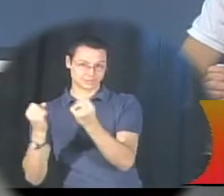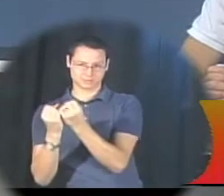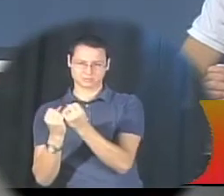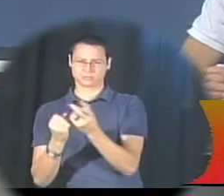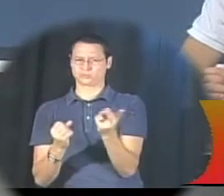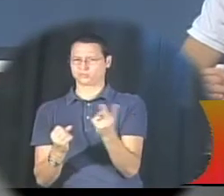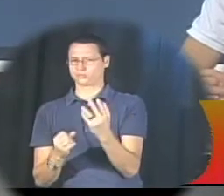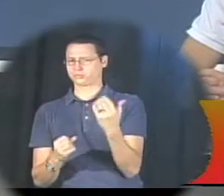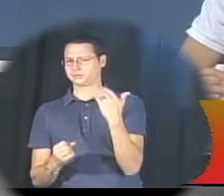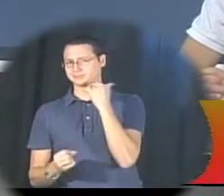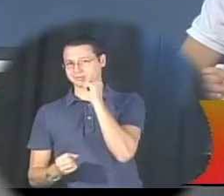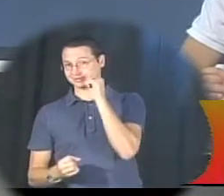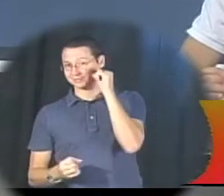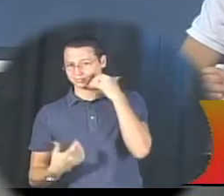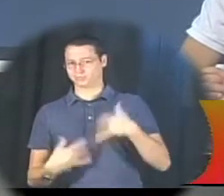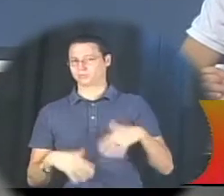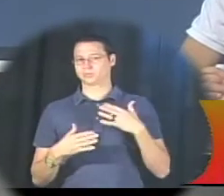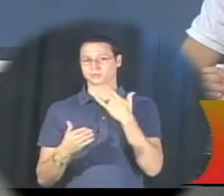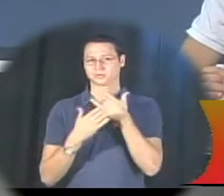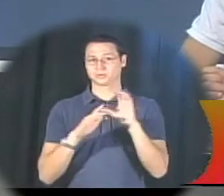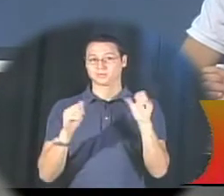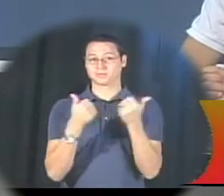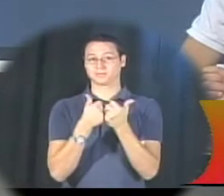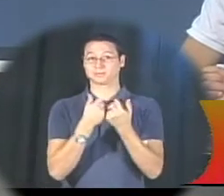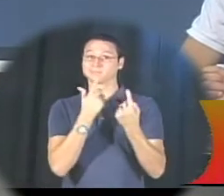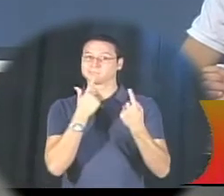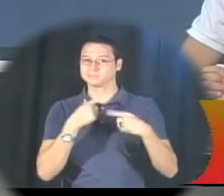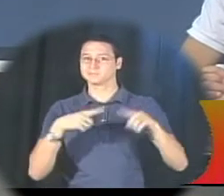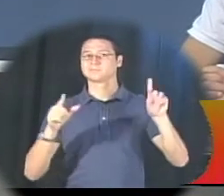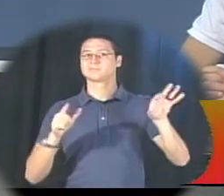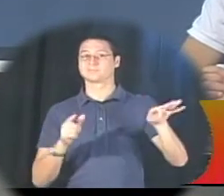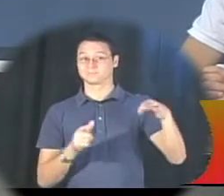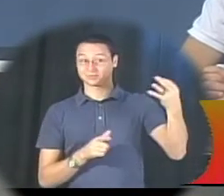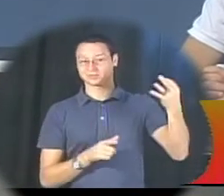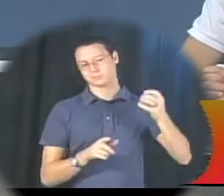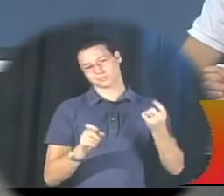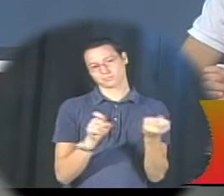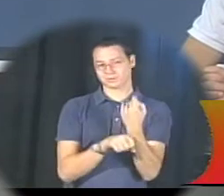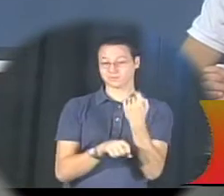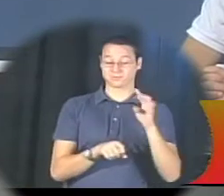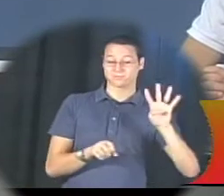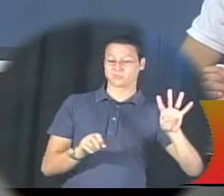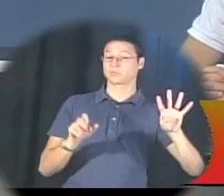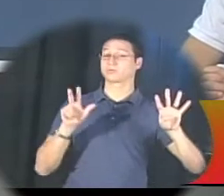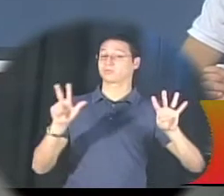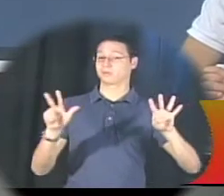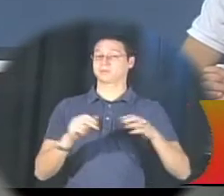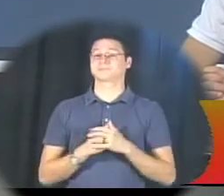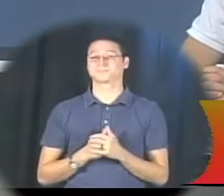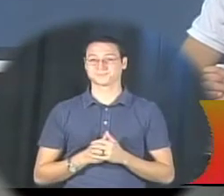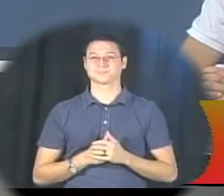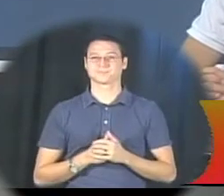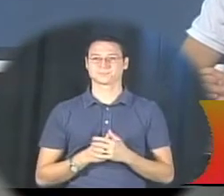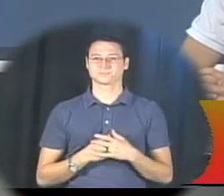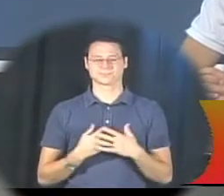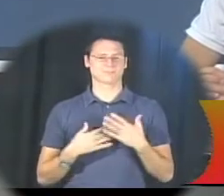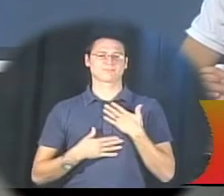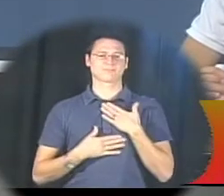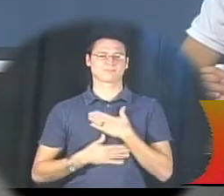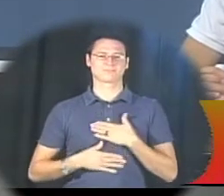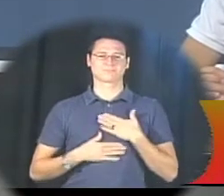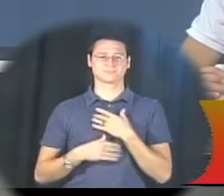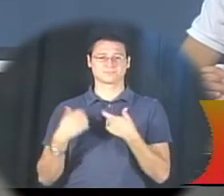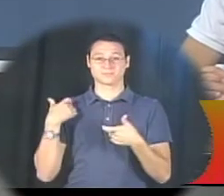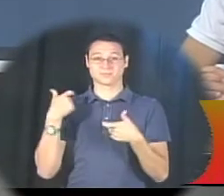at Blechner. Finally, the French reclaimed the trophy this year with a score of 4-3. It was always great to see the Spanish teachers